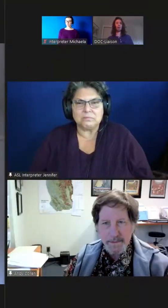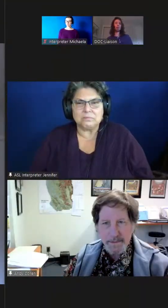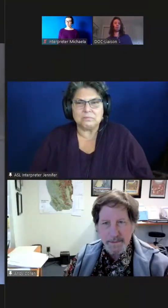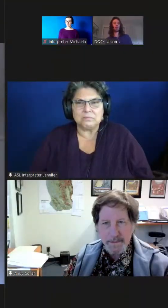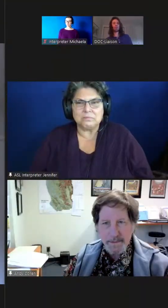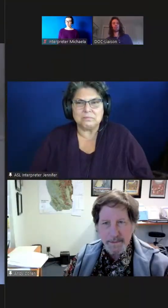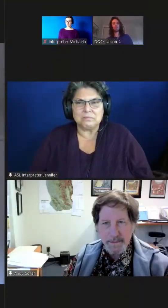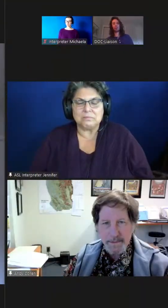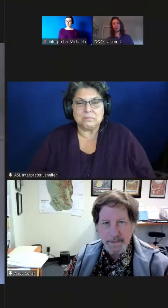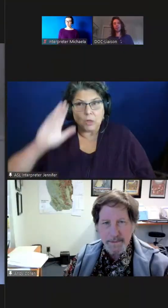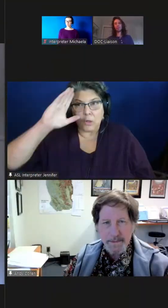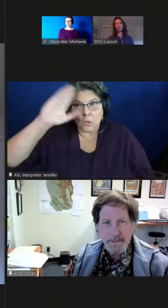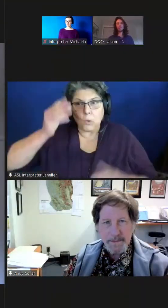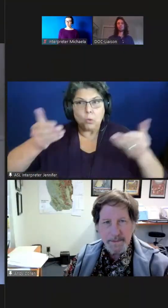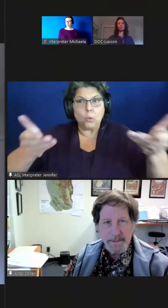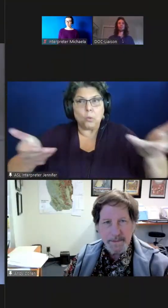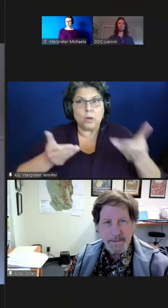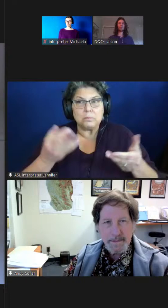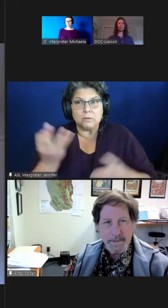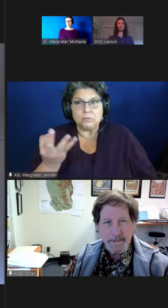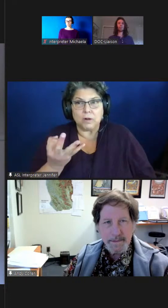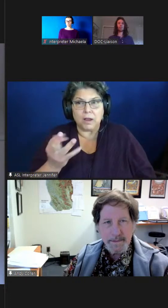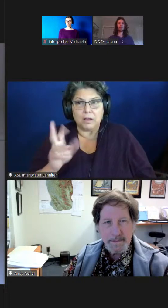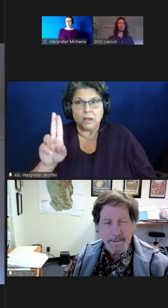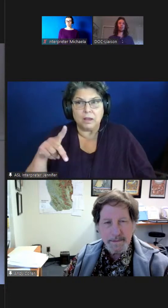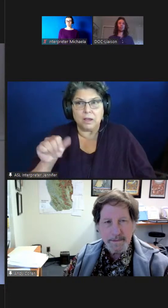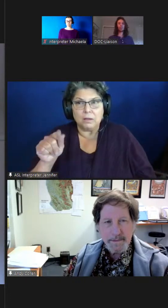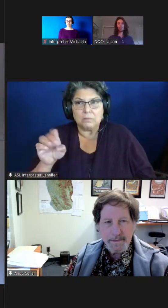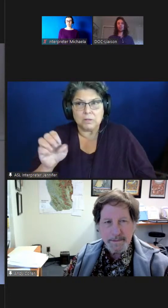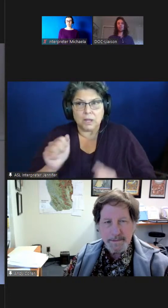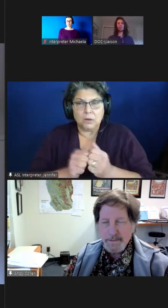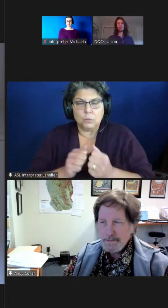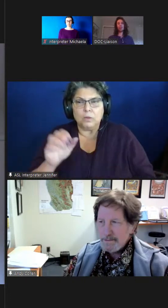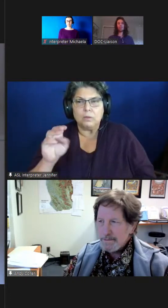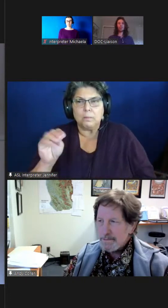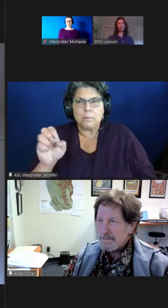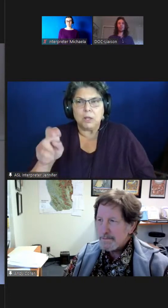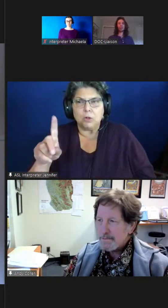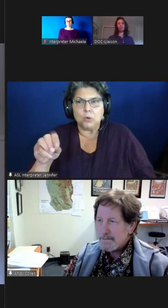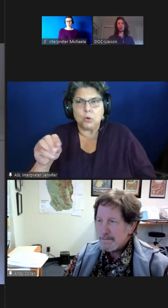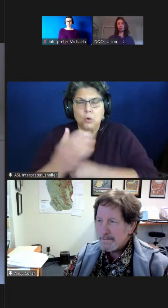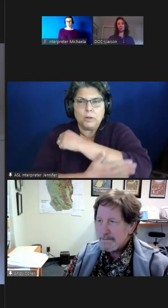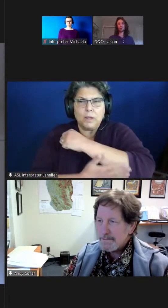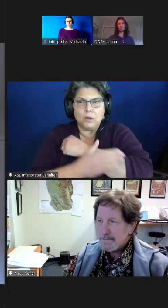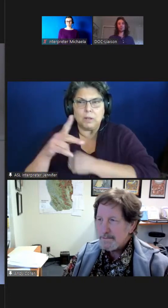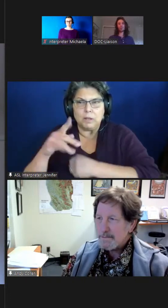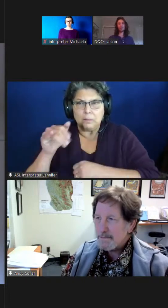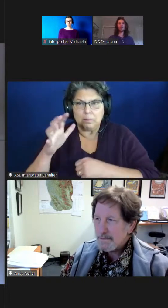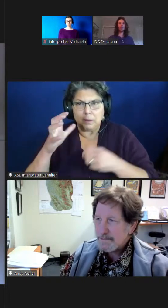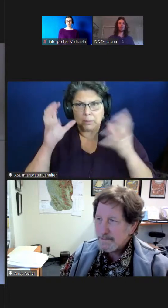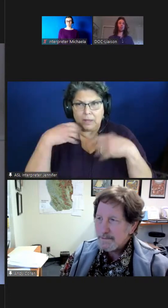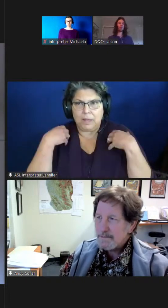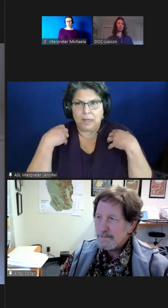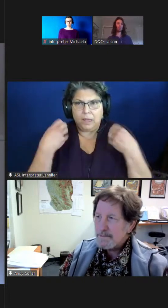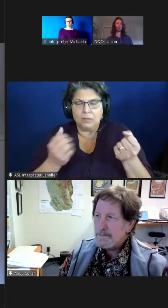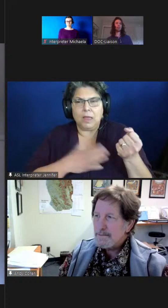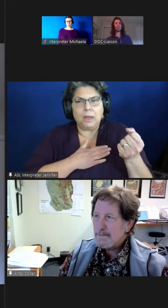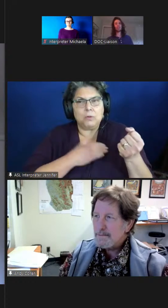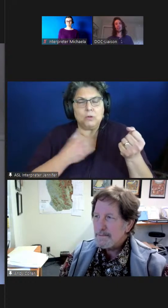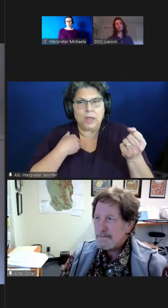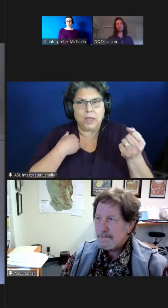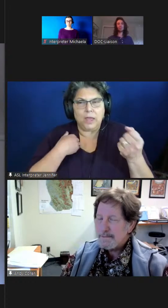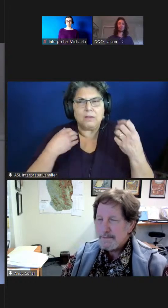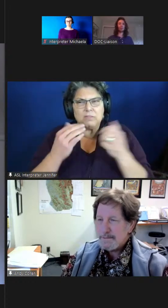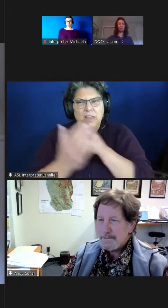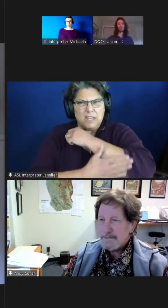Hello and welcome everyone to the Friday update with Mendocino County Public Health. We're very happy to have County Health Officer Dr. Andy Coren here with us